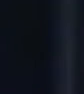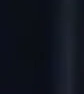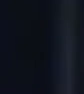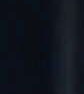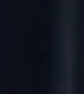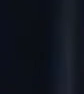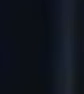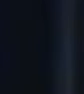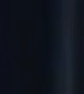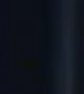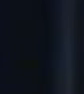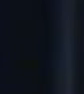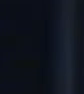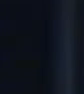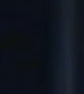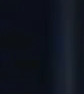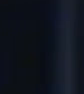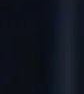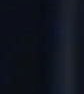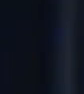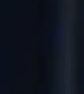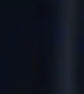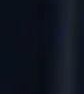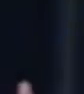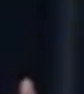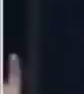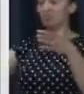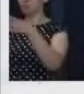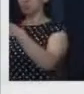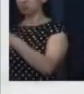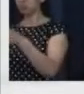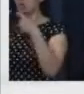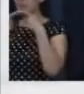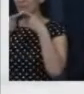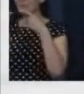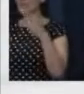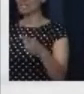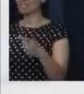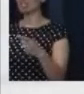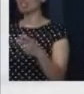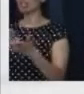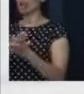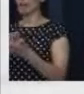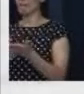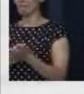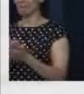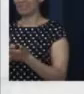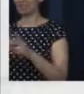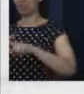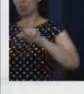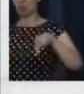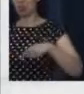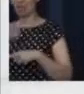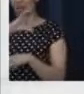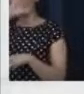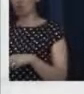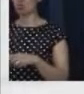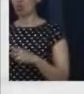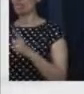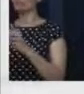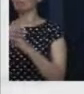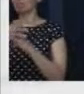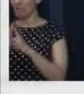us the message of reconciliation. We are therefore Christ's ambassadors, as though